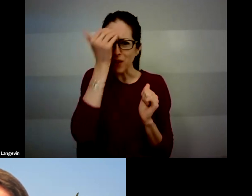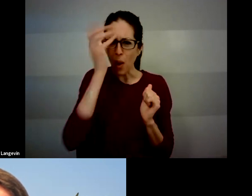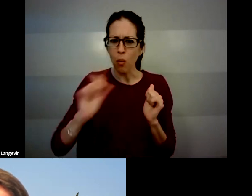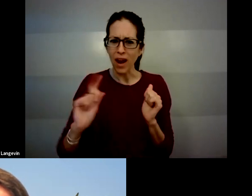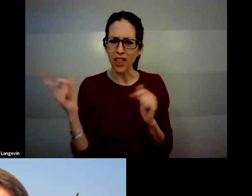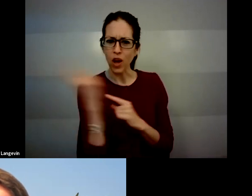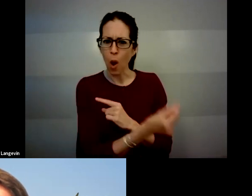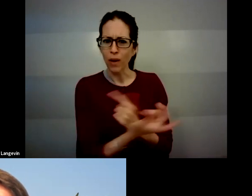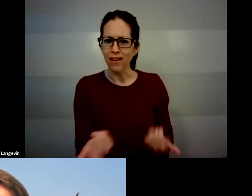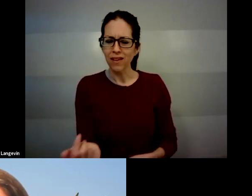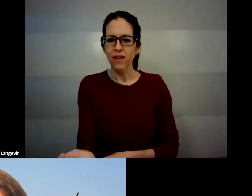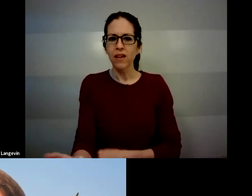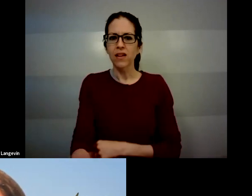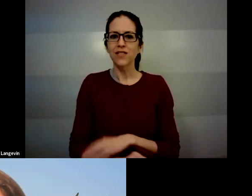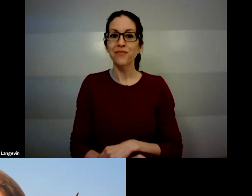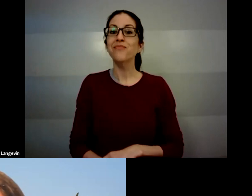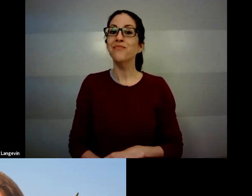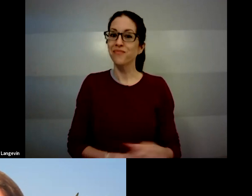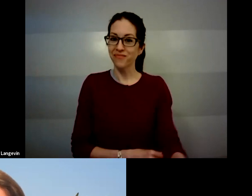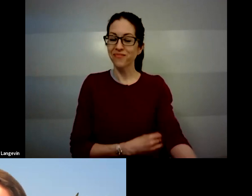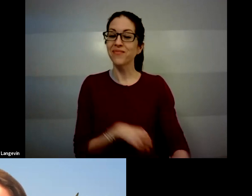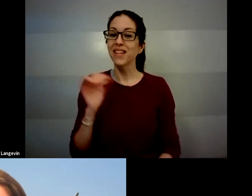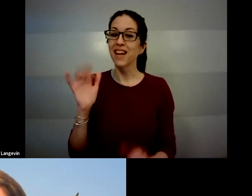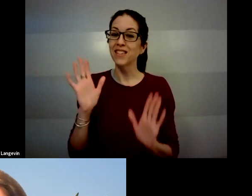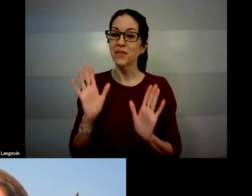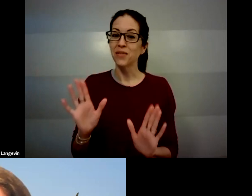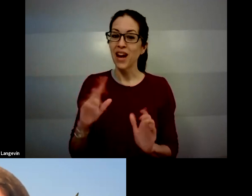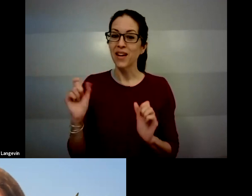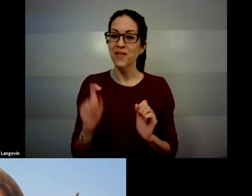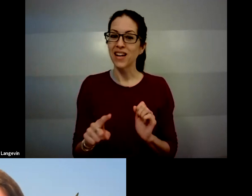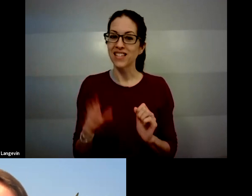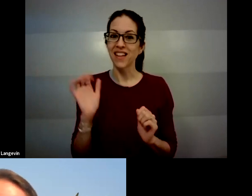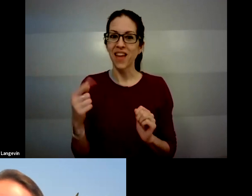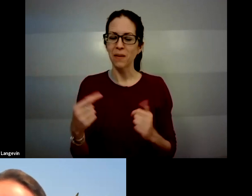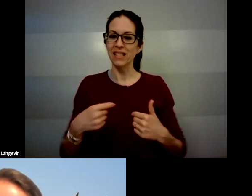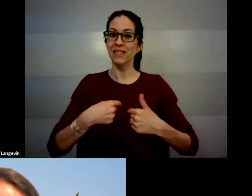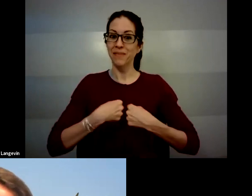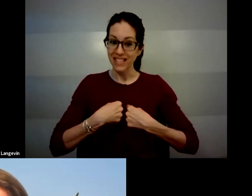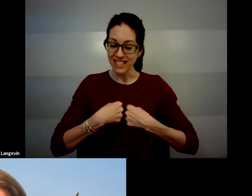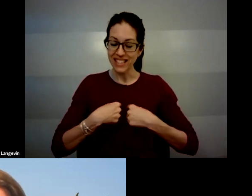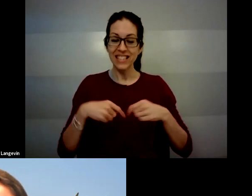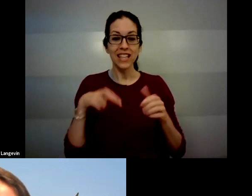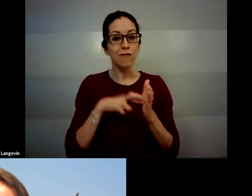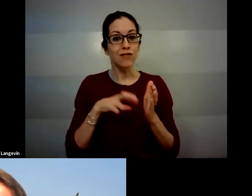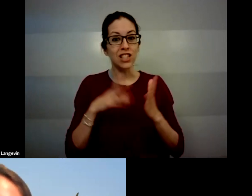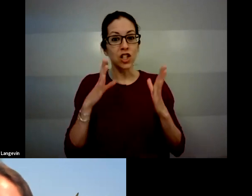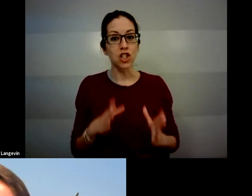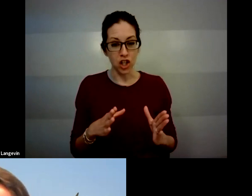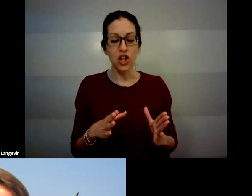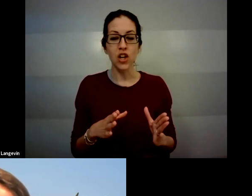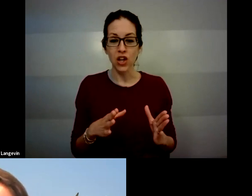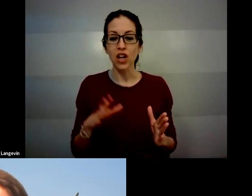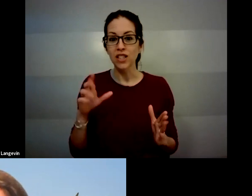going? That's a great question. That's one that people like myself, research ornithologists, or